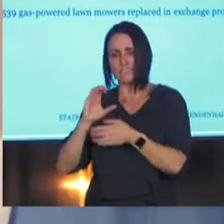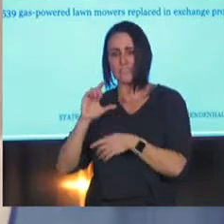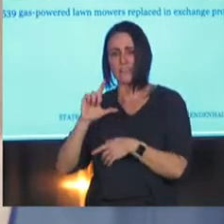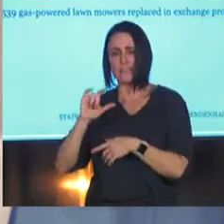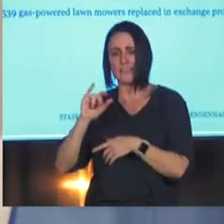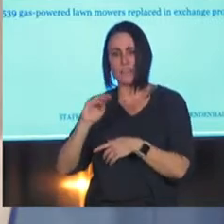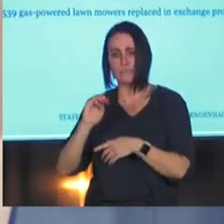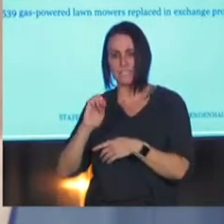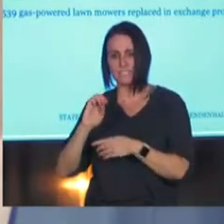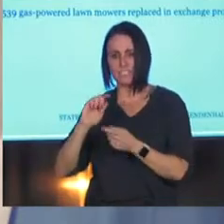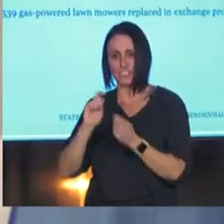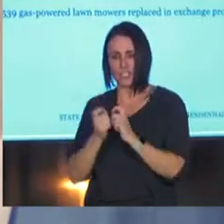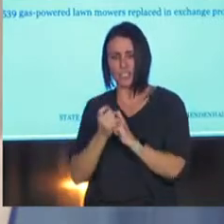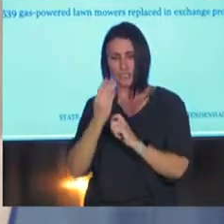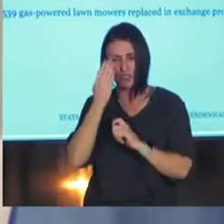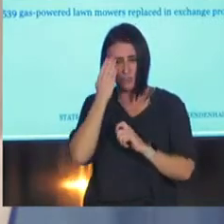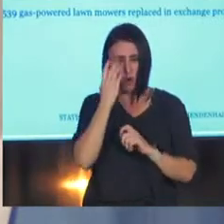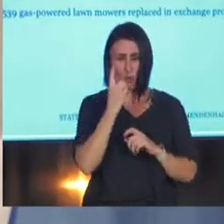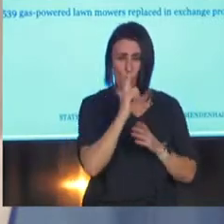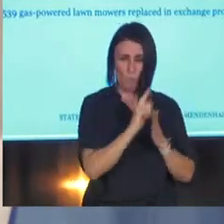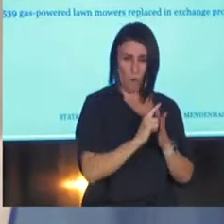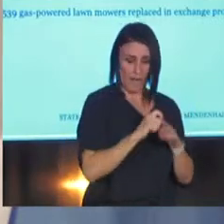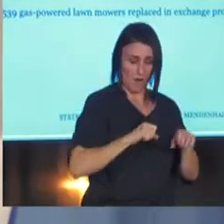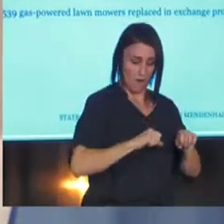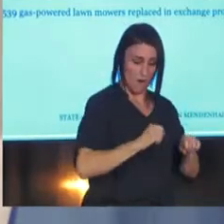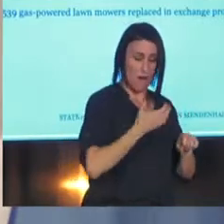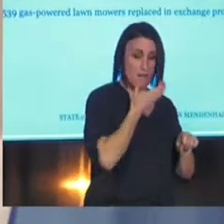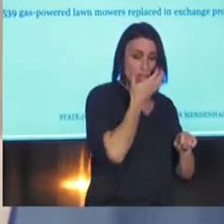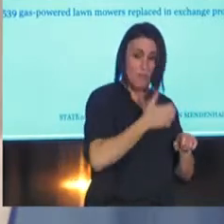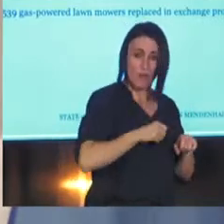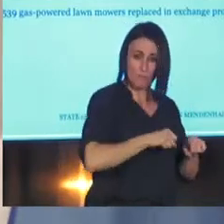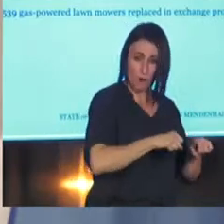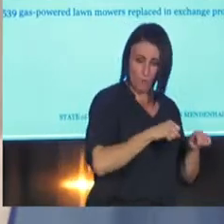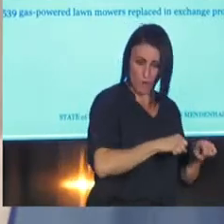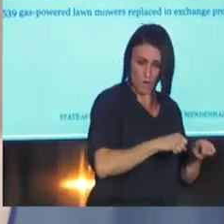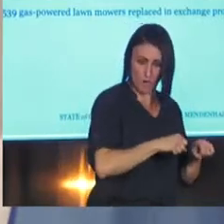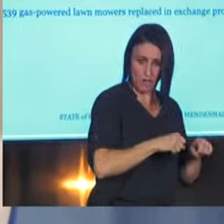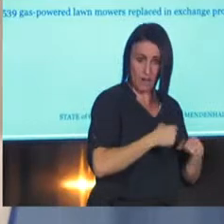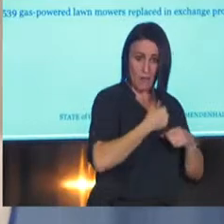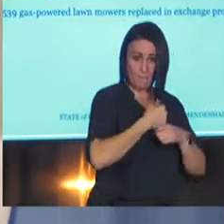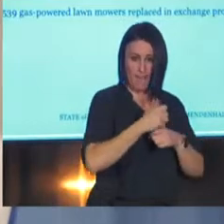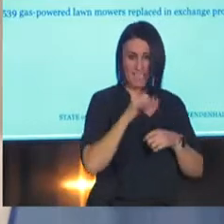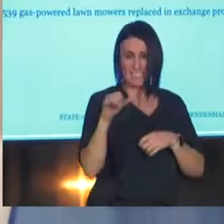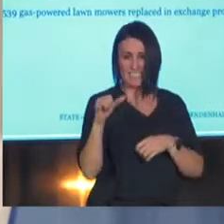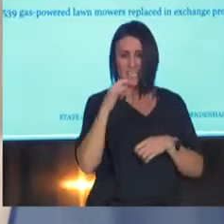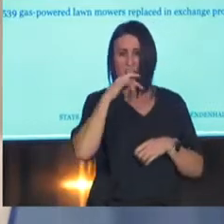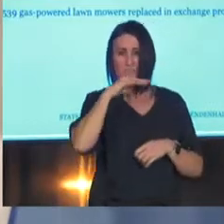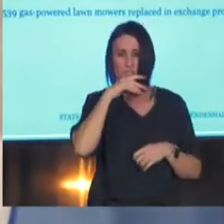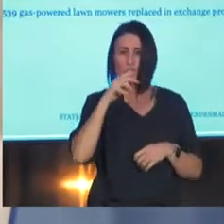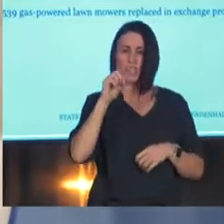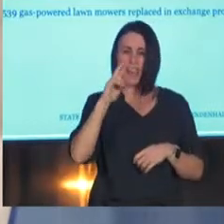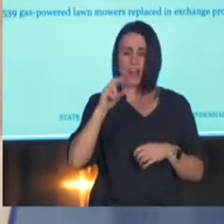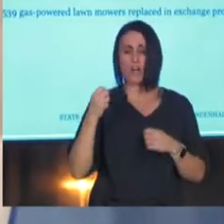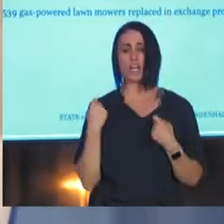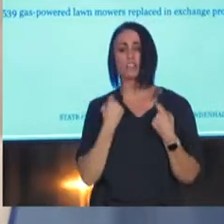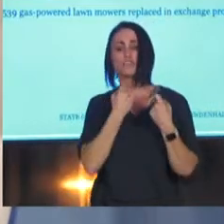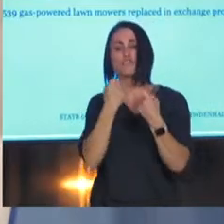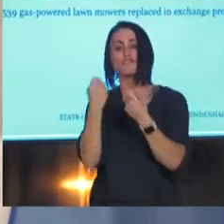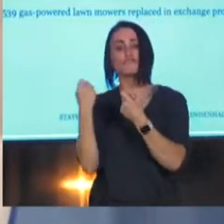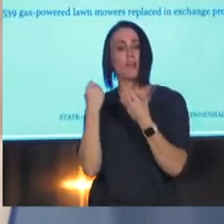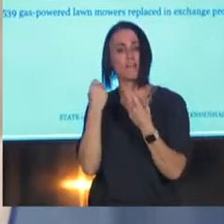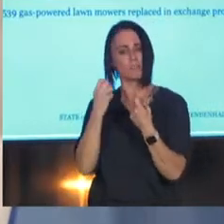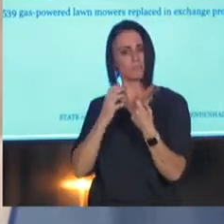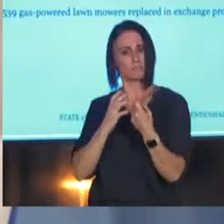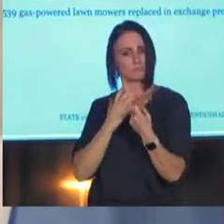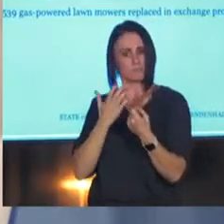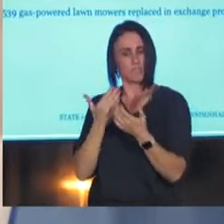Did you know that 1 hour of operating a gas-powered lawnmower produces the same pollution as driving a